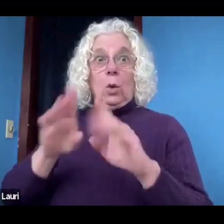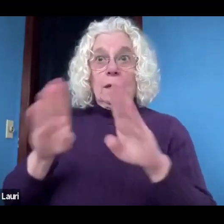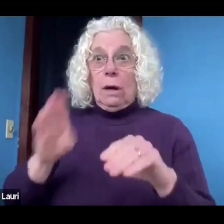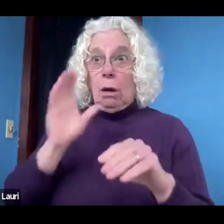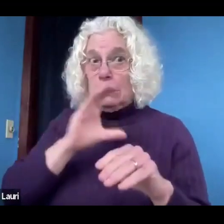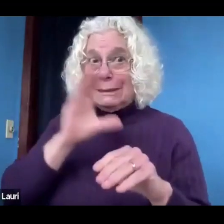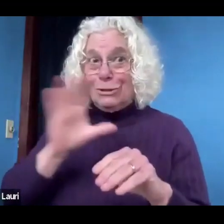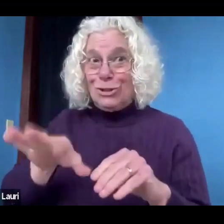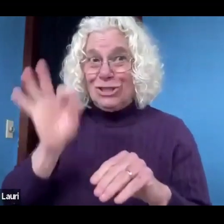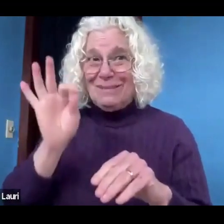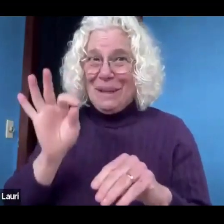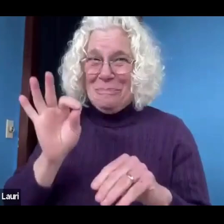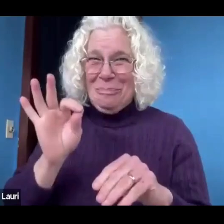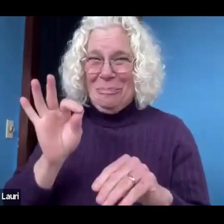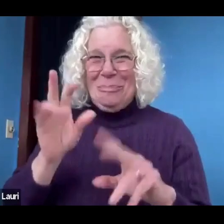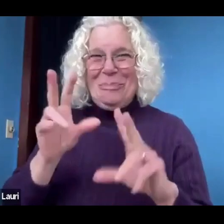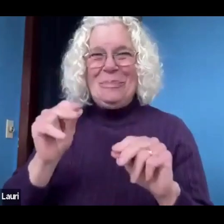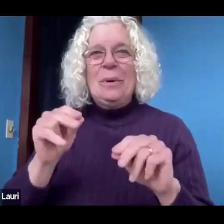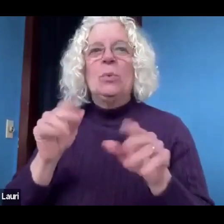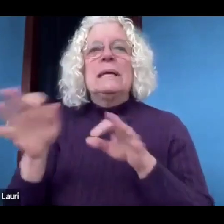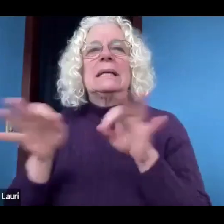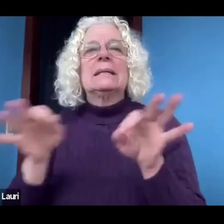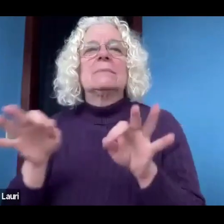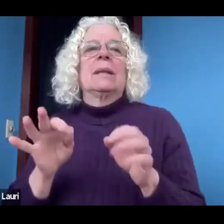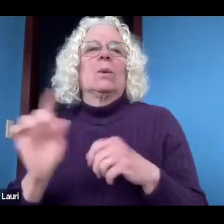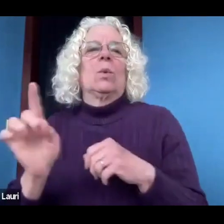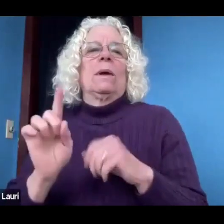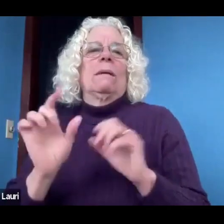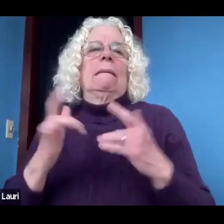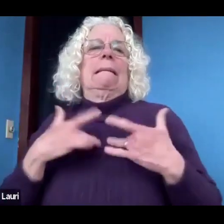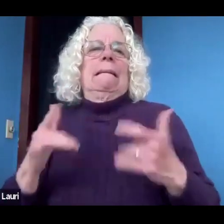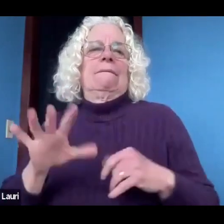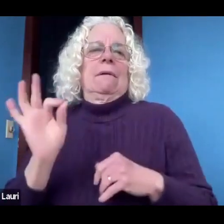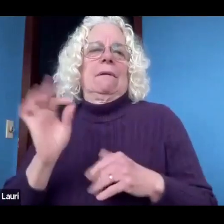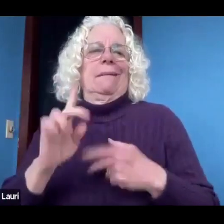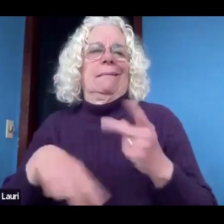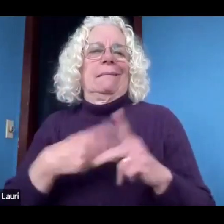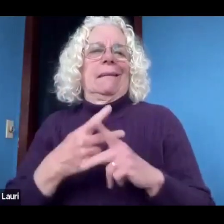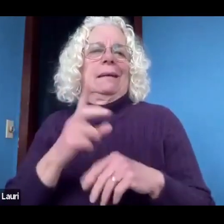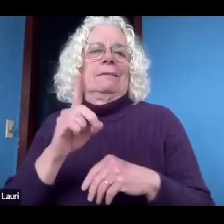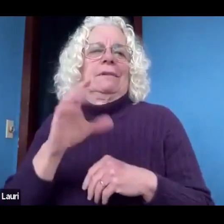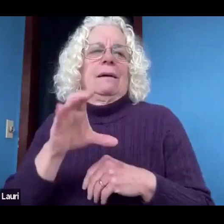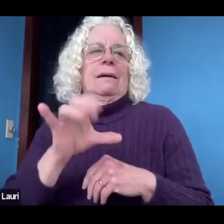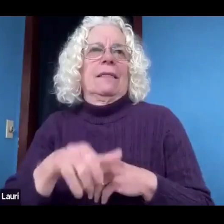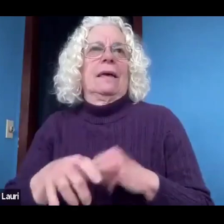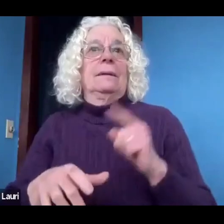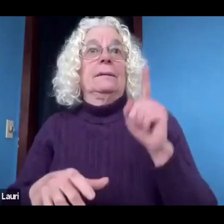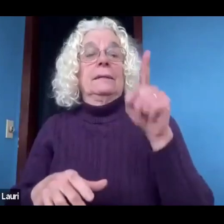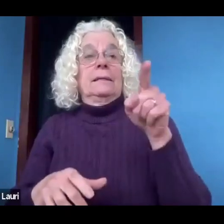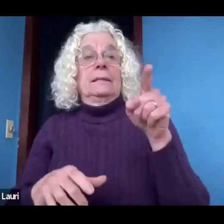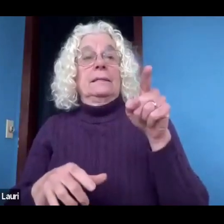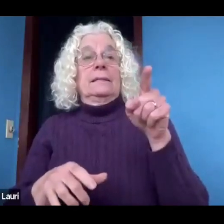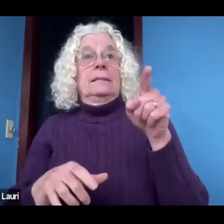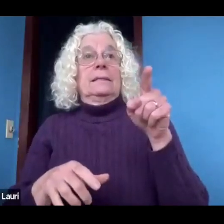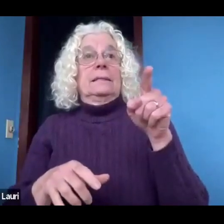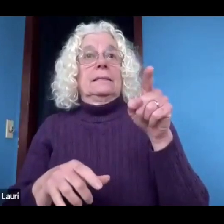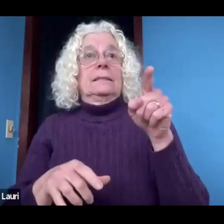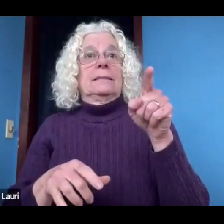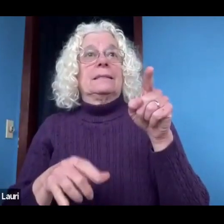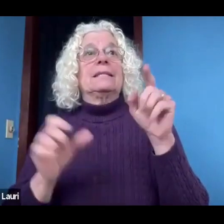documents, but we can talk you through some of that. The next slide is just a reminder about the cold weather